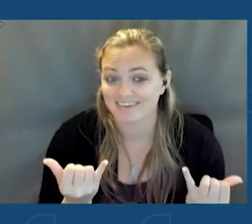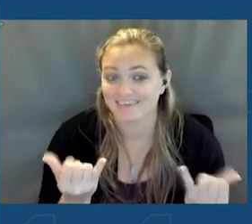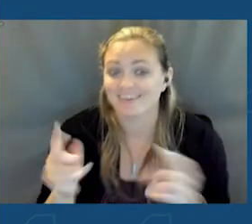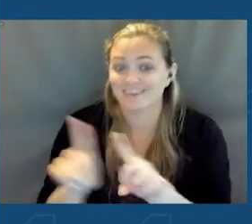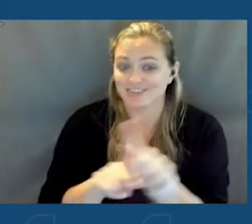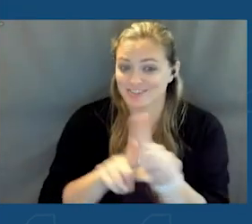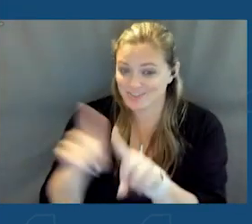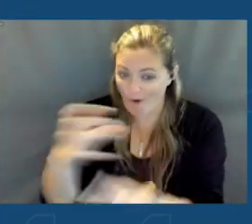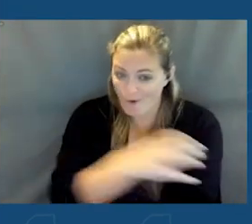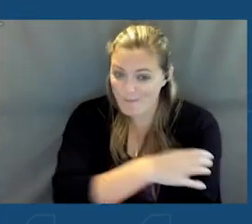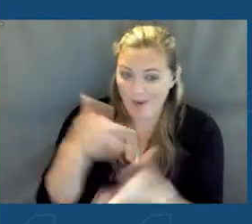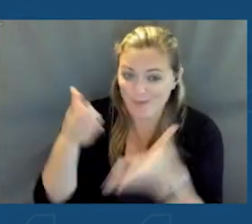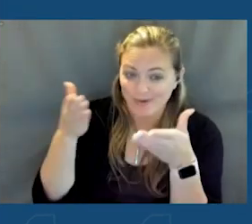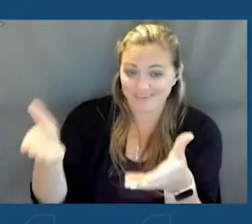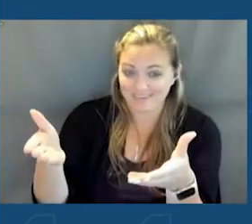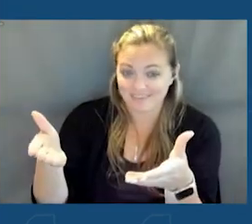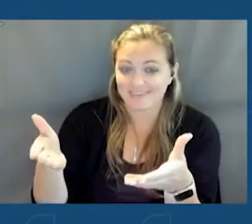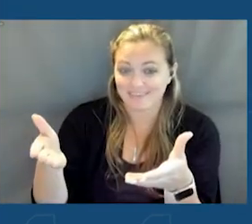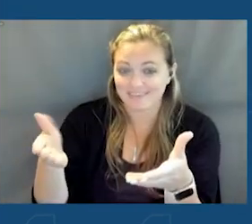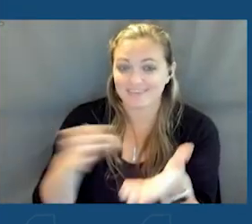that?